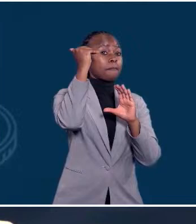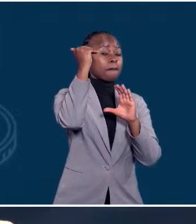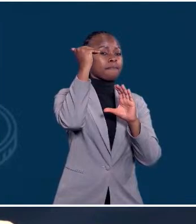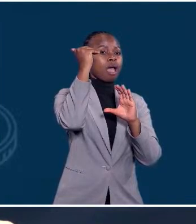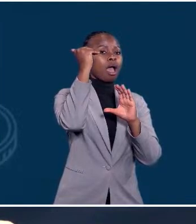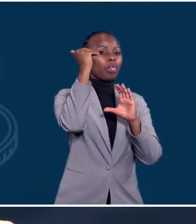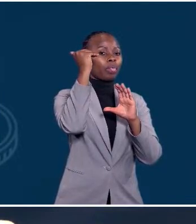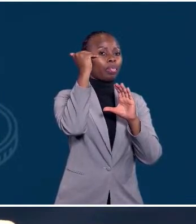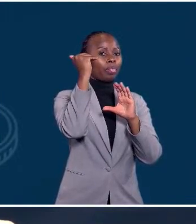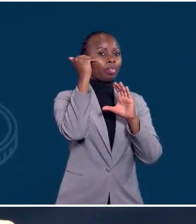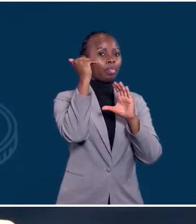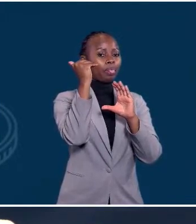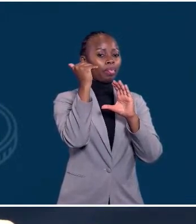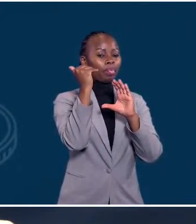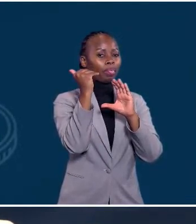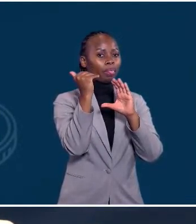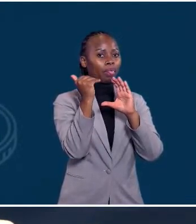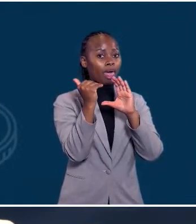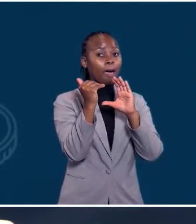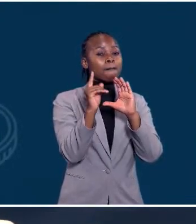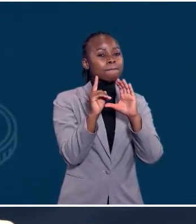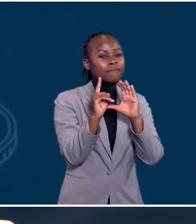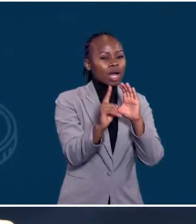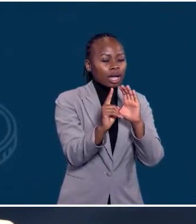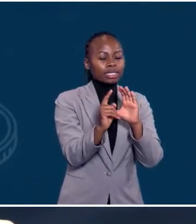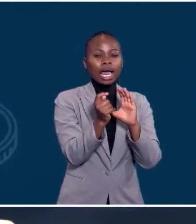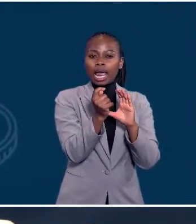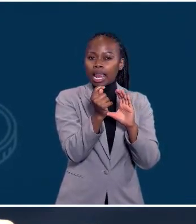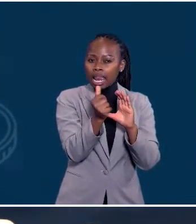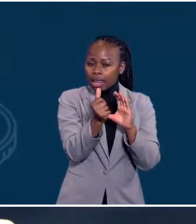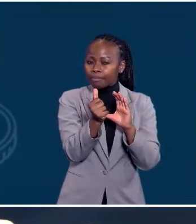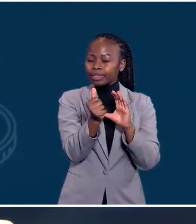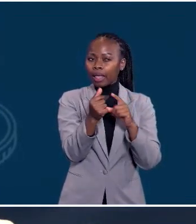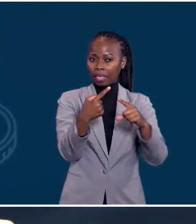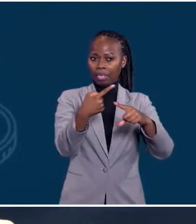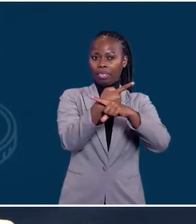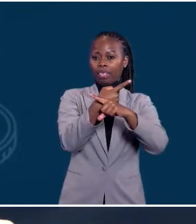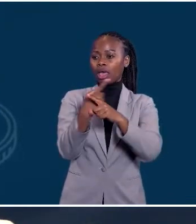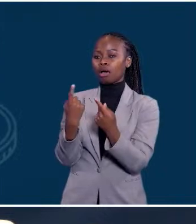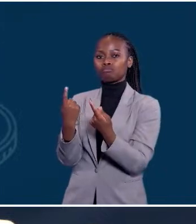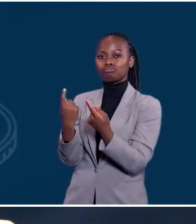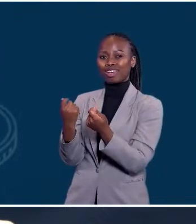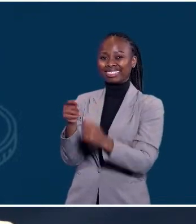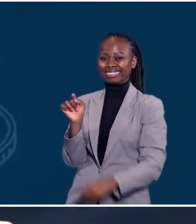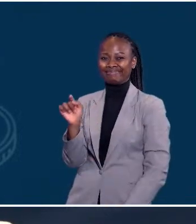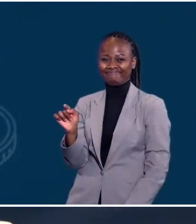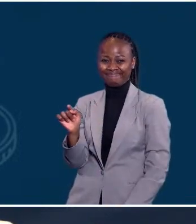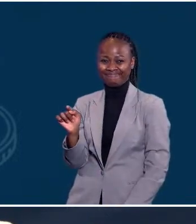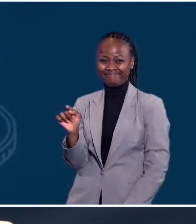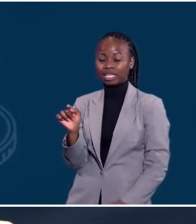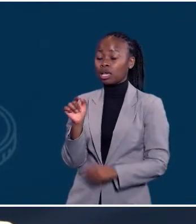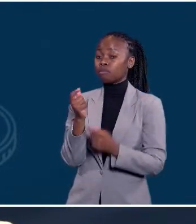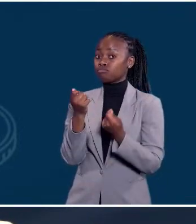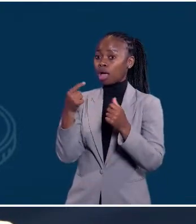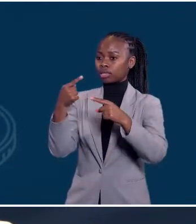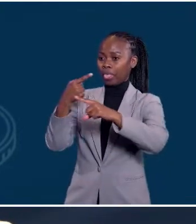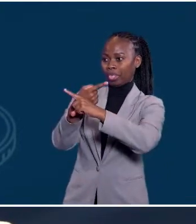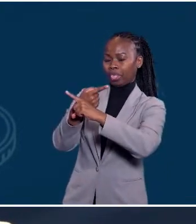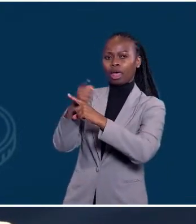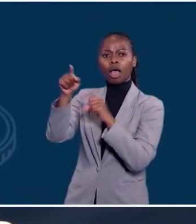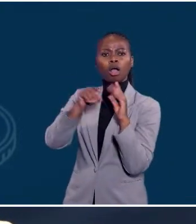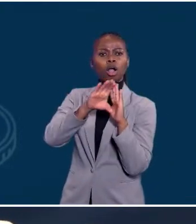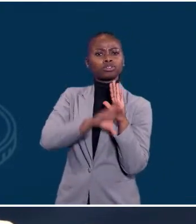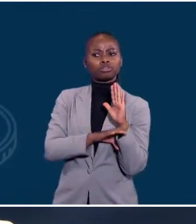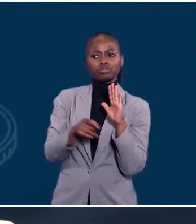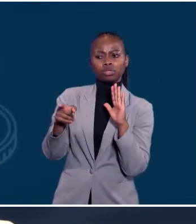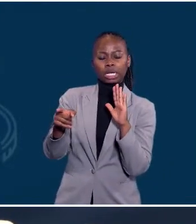target is inconsistent with price stability, our constitutional mandate. True